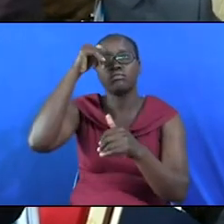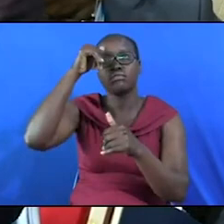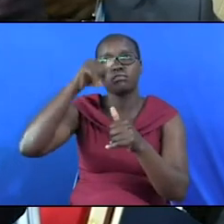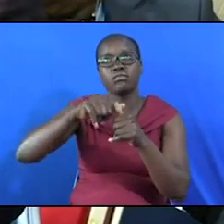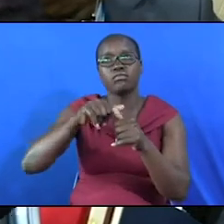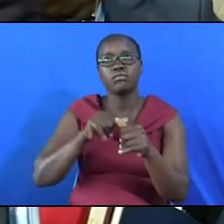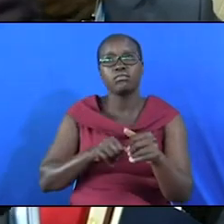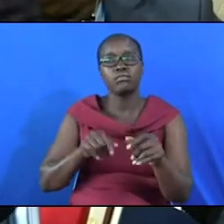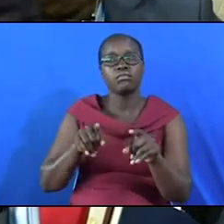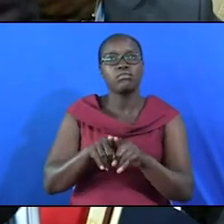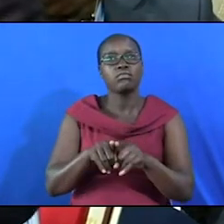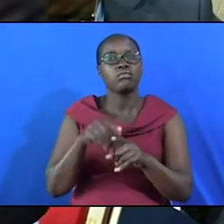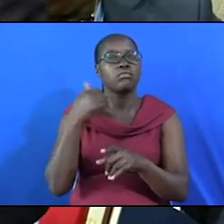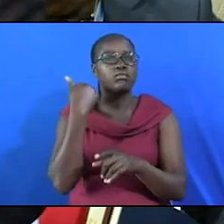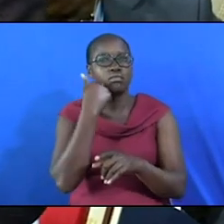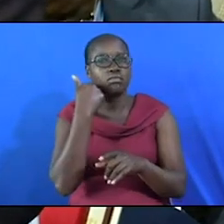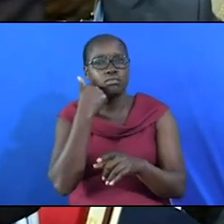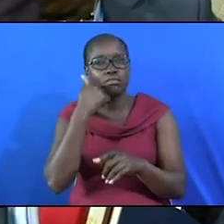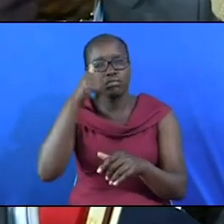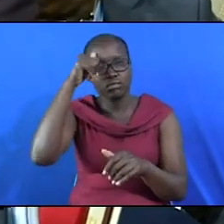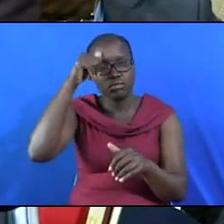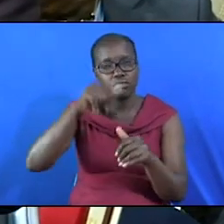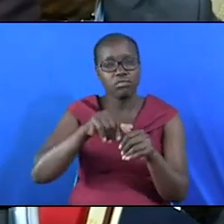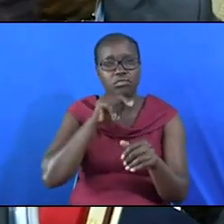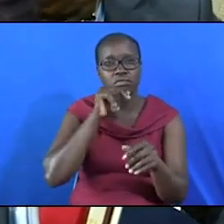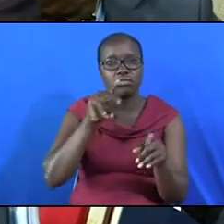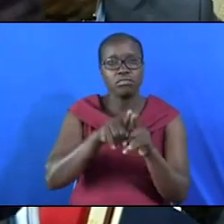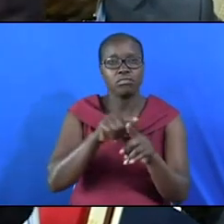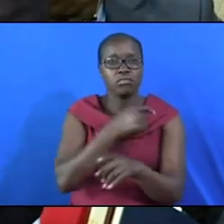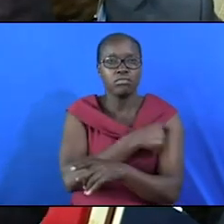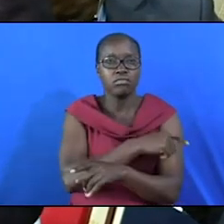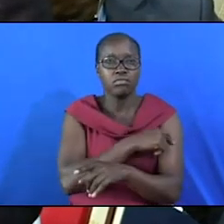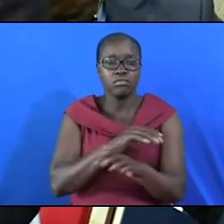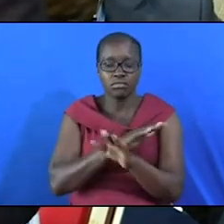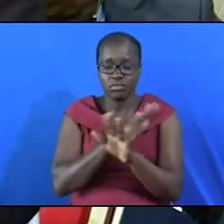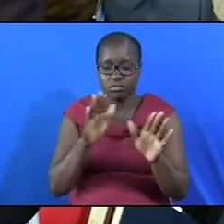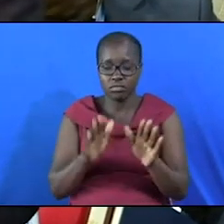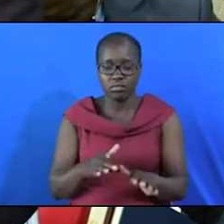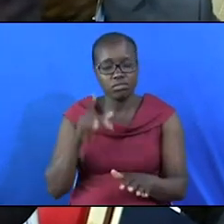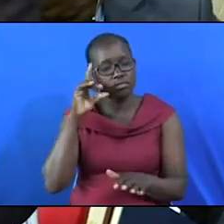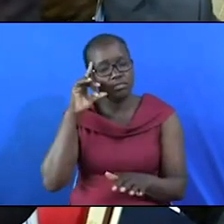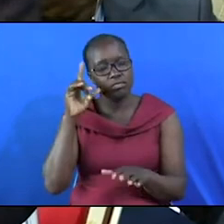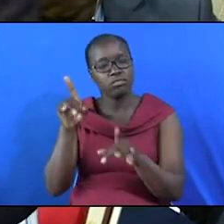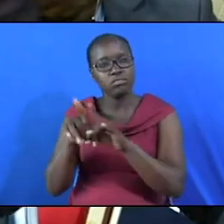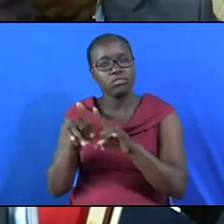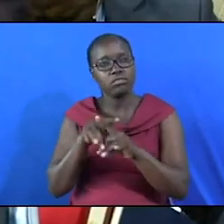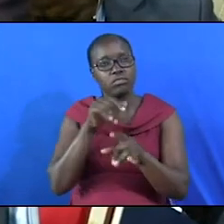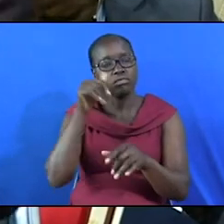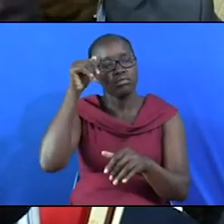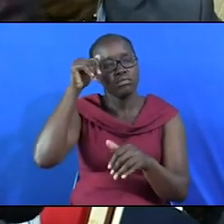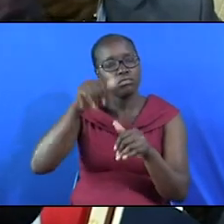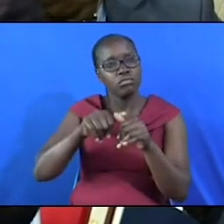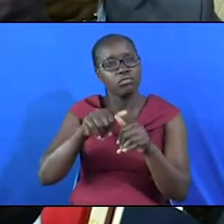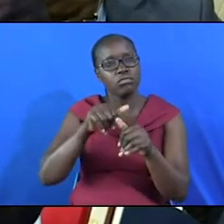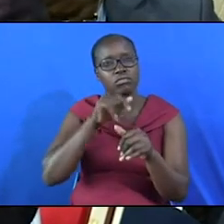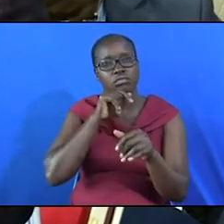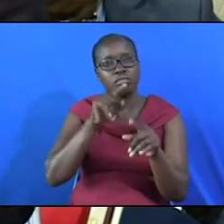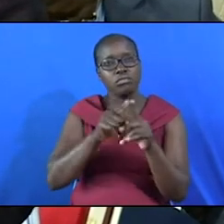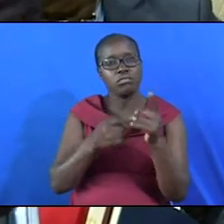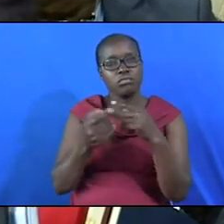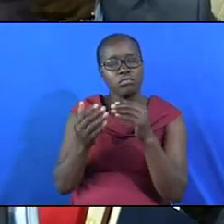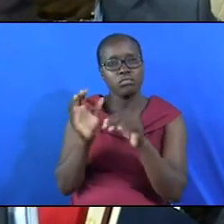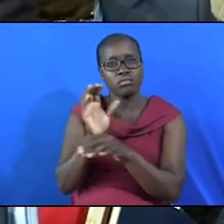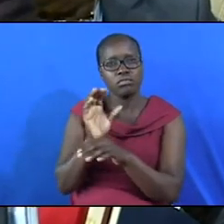remember our sisters who are sick. You want to remember our brothers who are in hospital beds. You also want to remember the brothers who came to church this